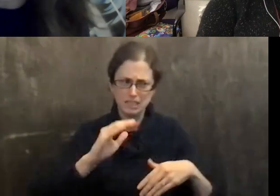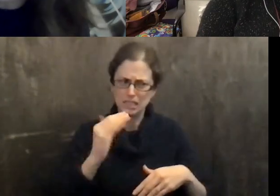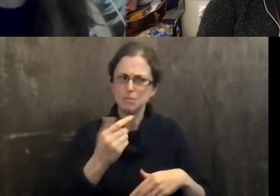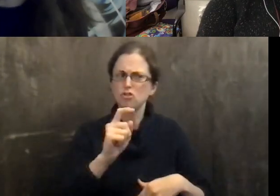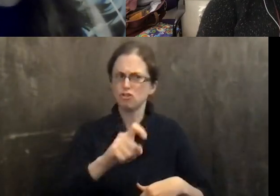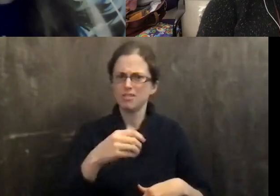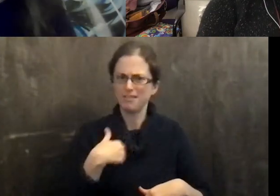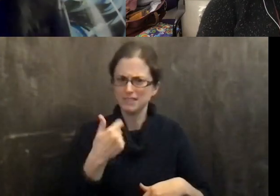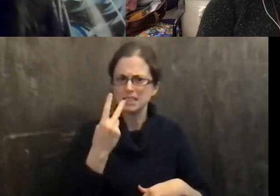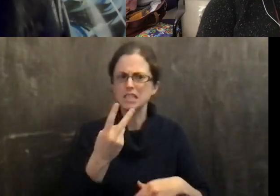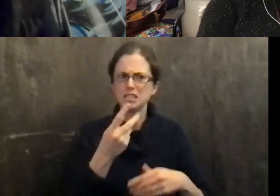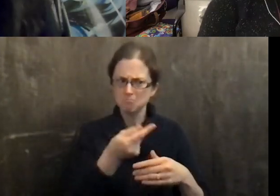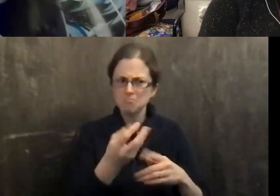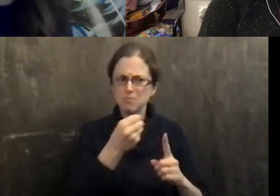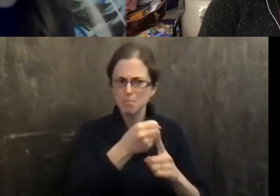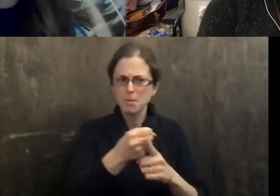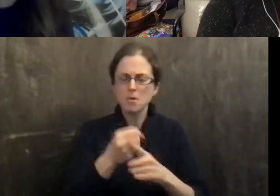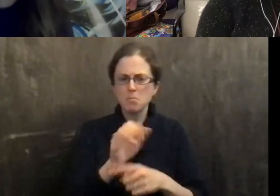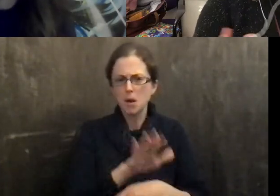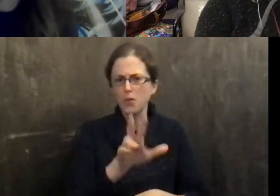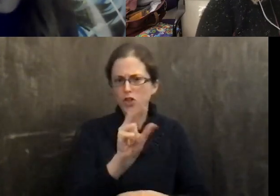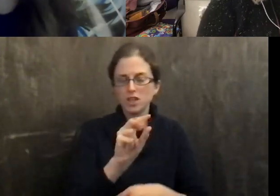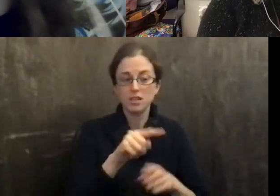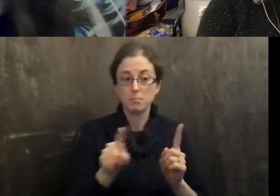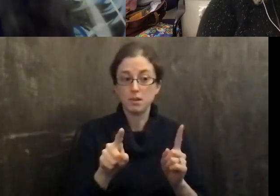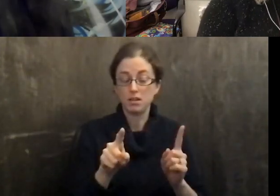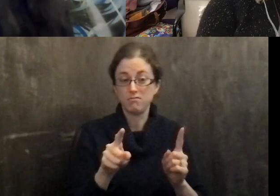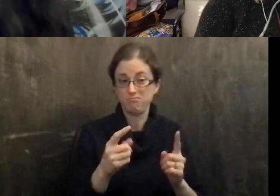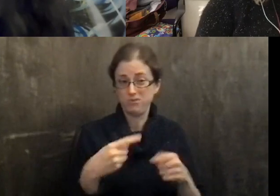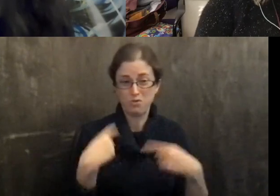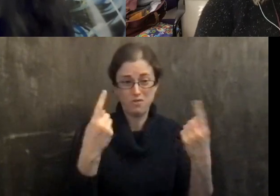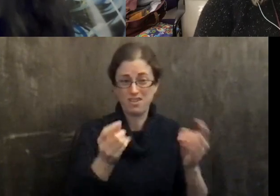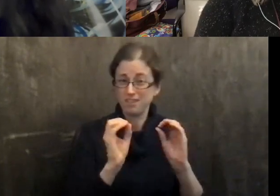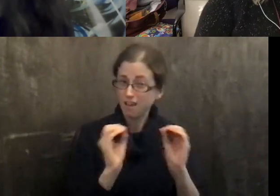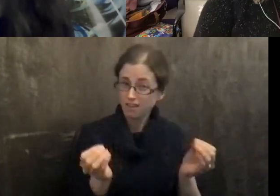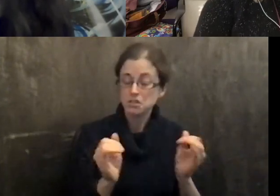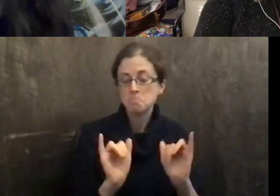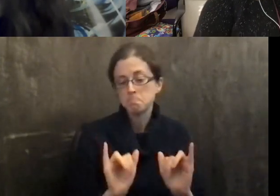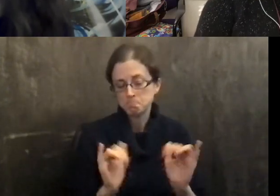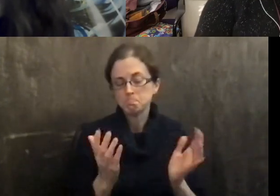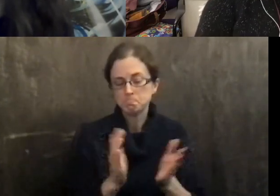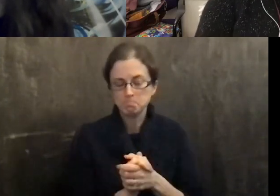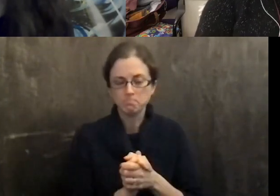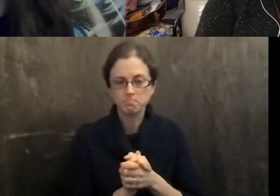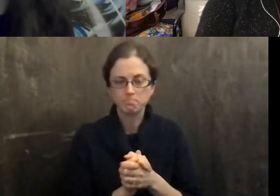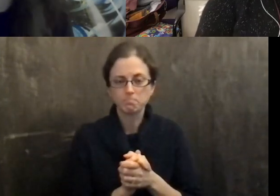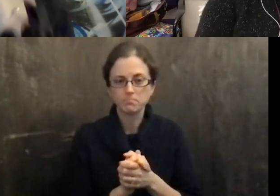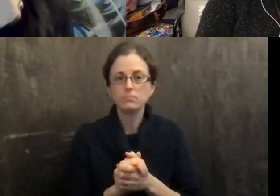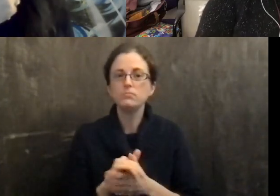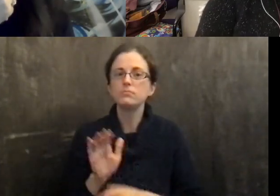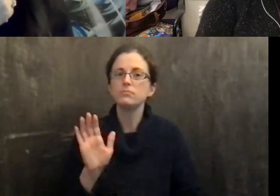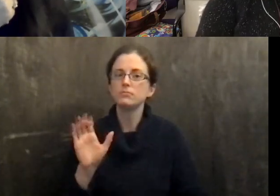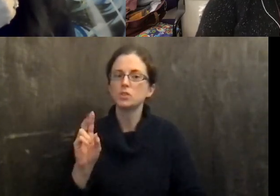still watching. Thanks for making sure that's clear. Is there any special risk for